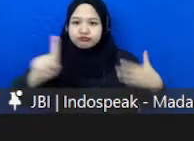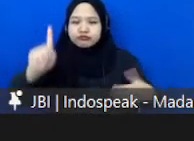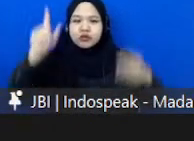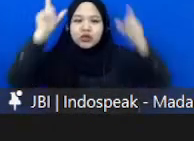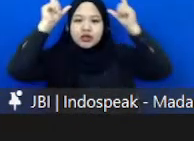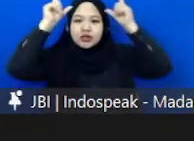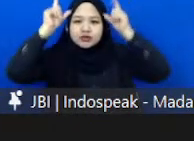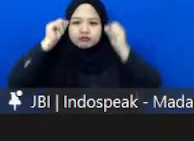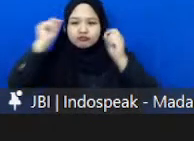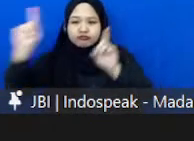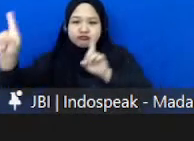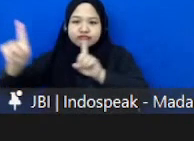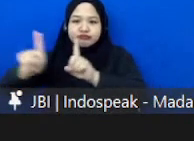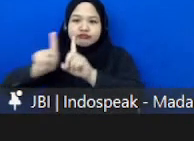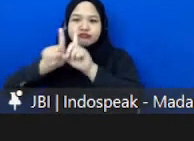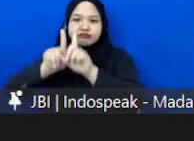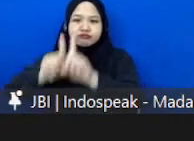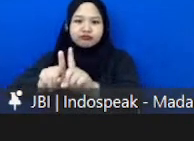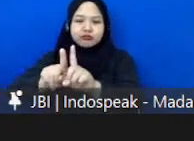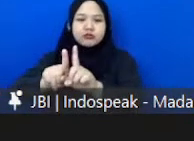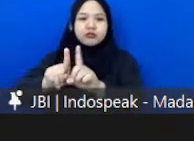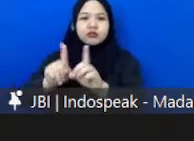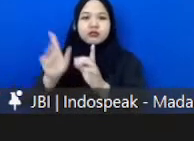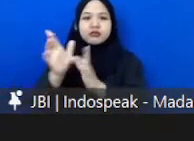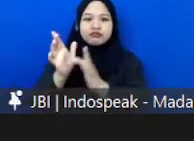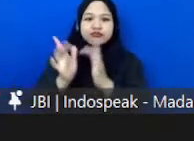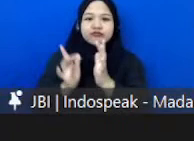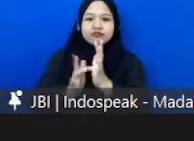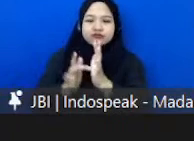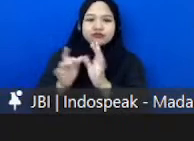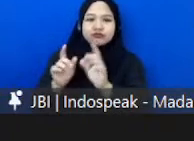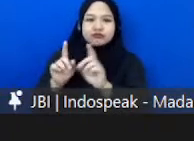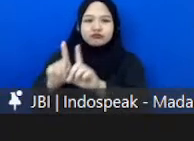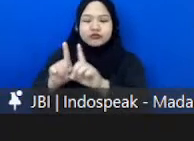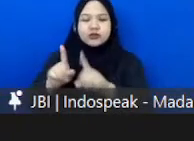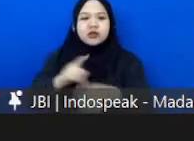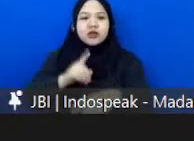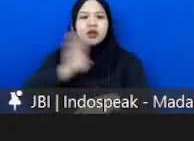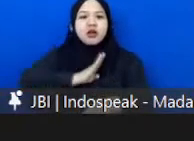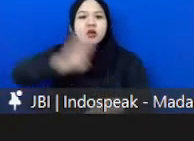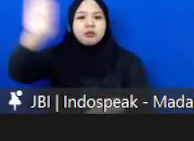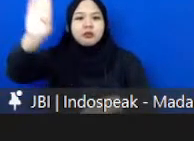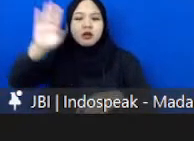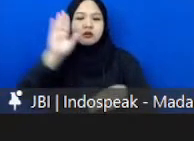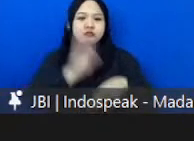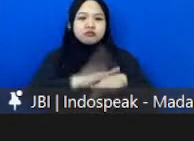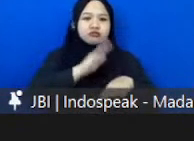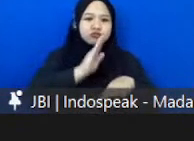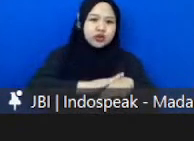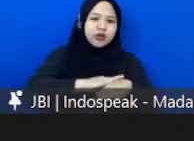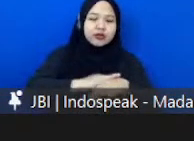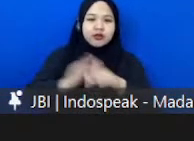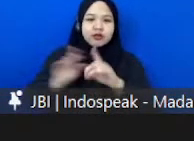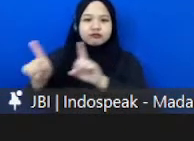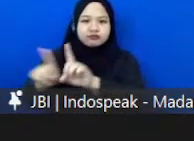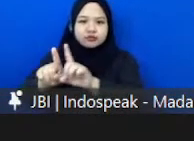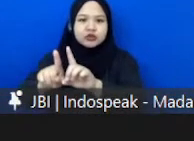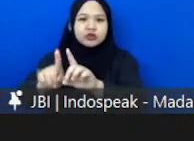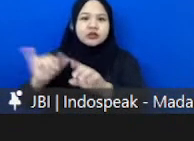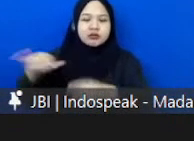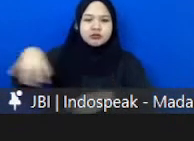is stable enough, the priest would perform religious and cultural ceremonies before his family and